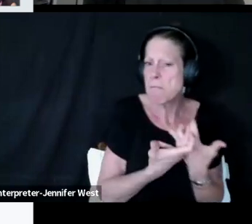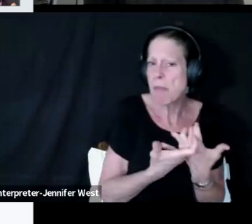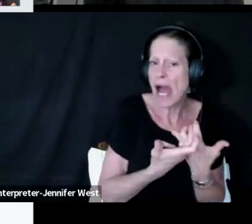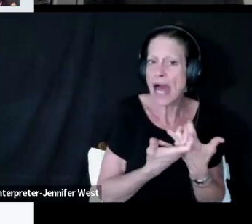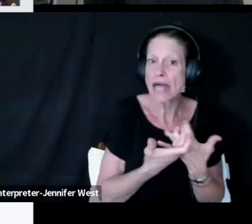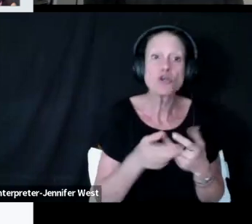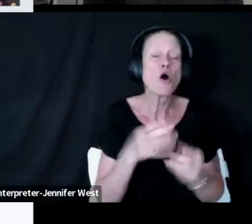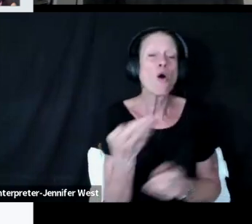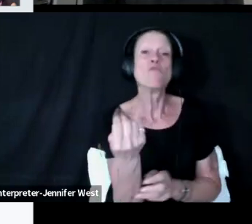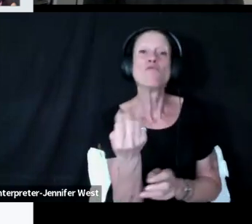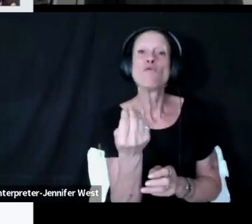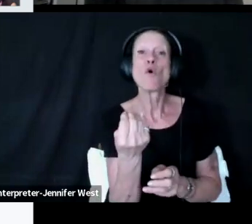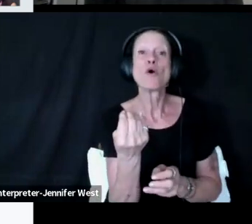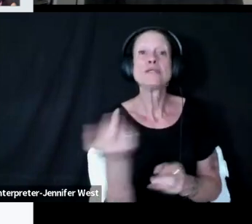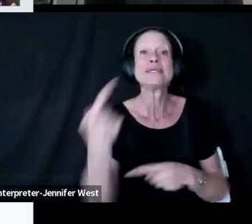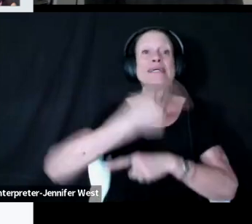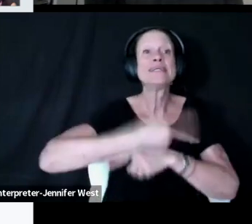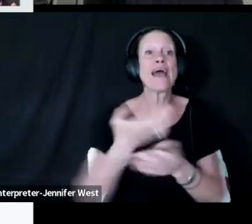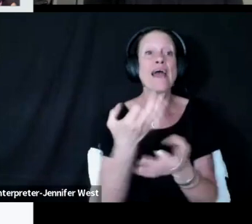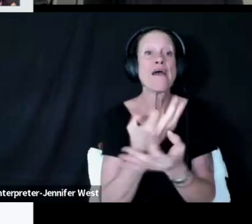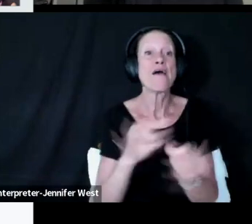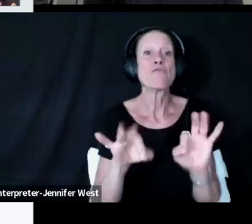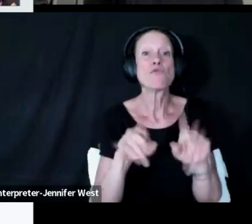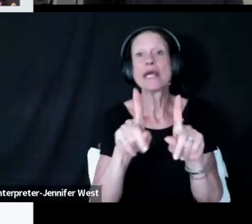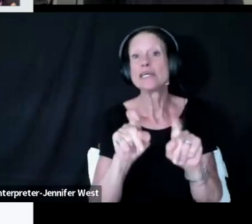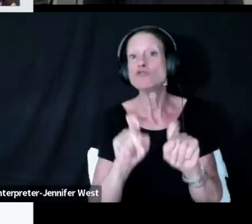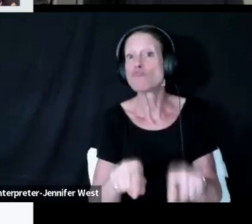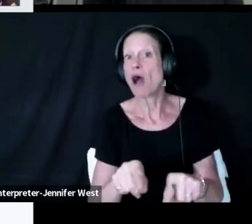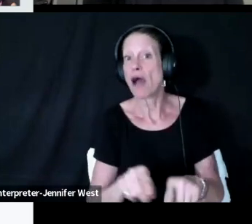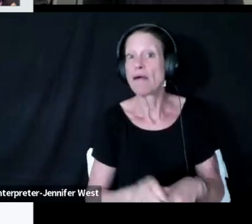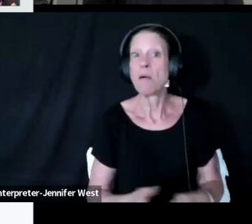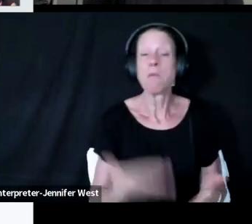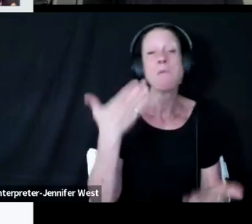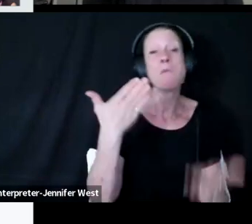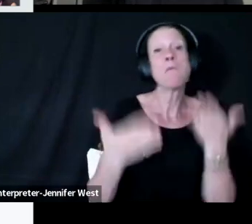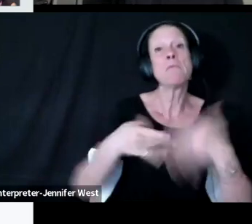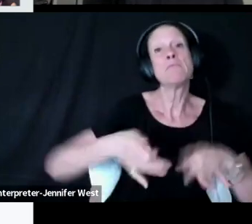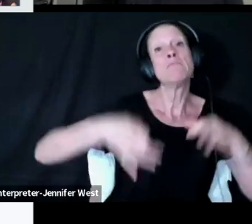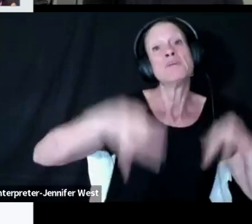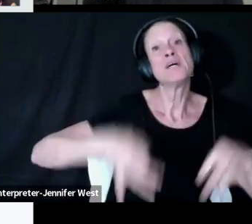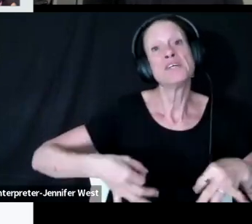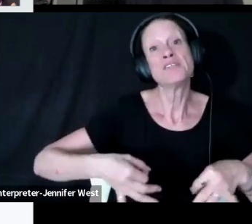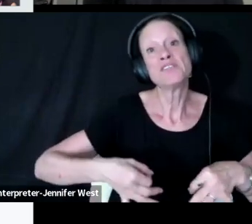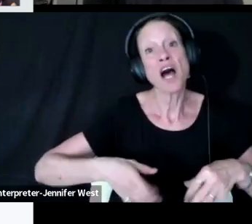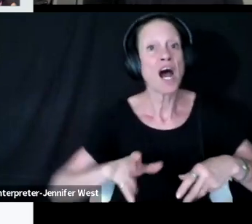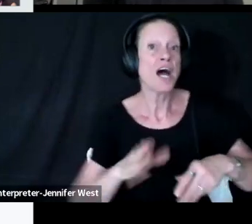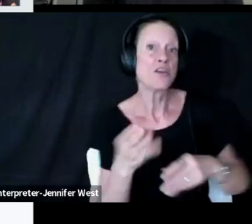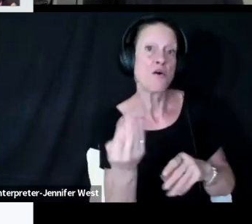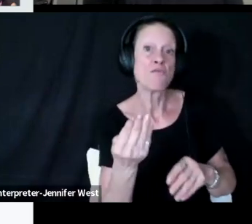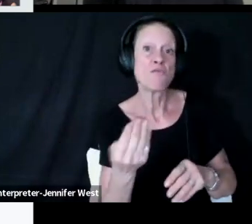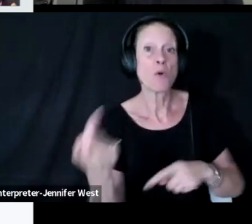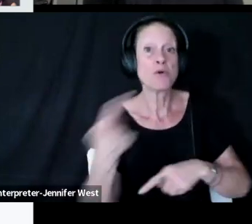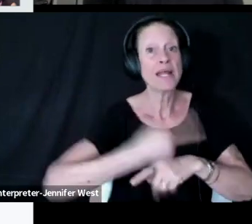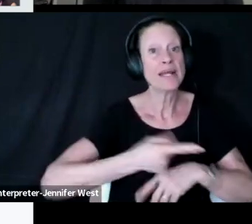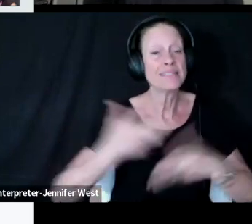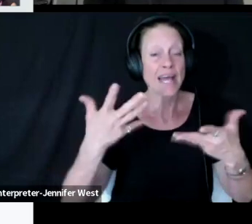and do a 14-day free trial and then decide within that amount of time if you want to move forward or not.